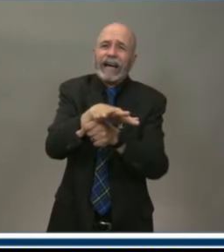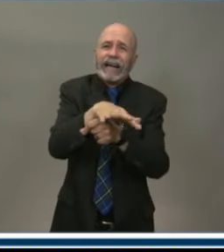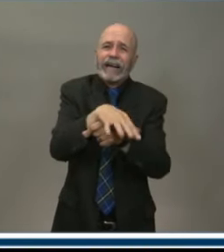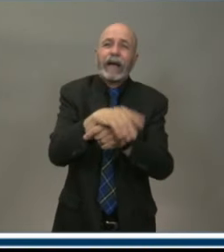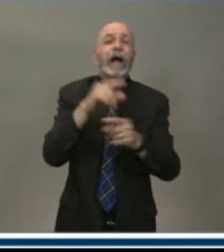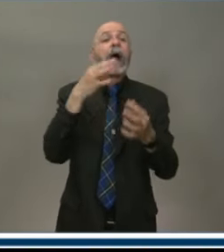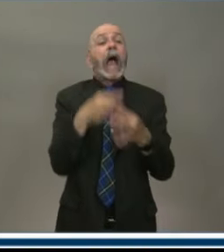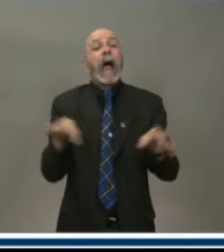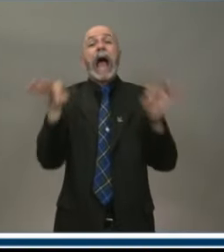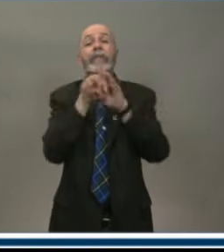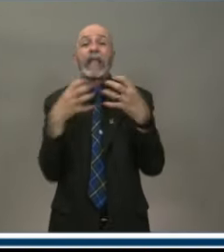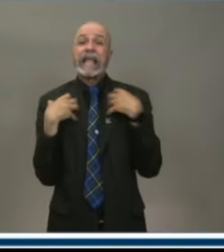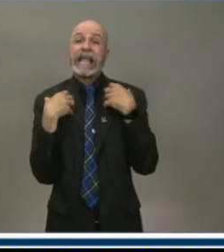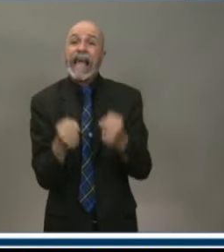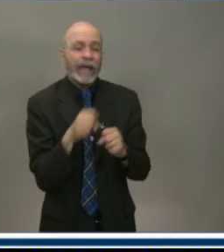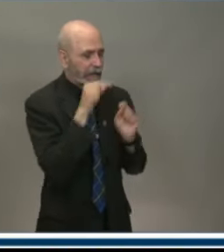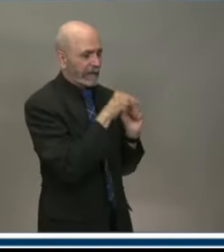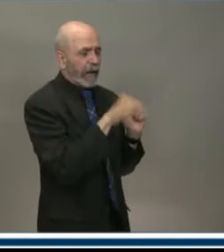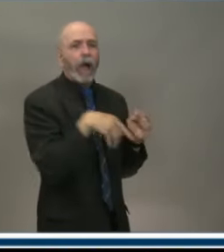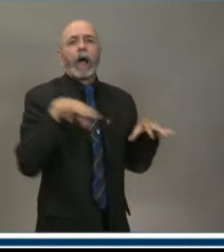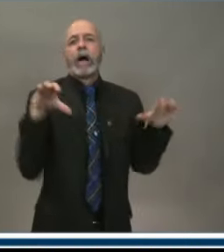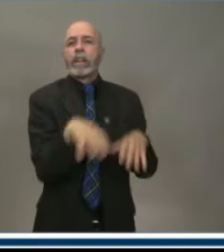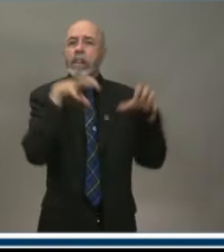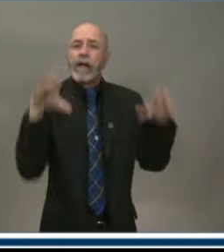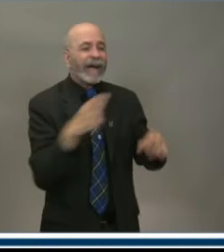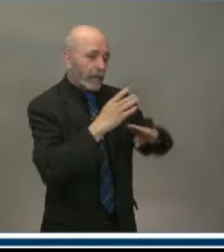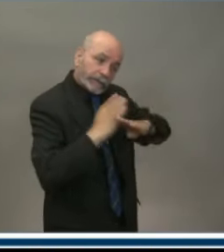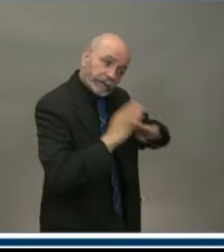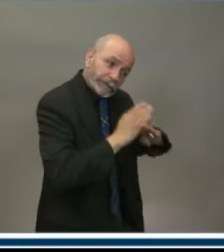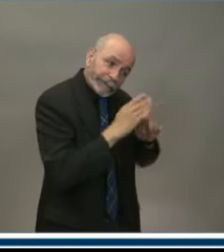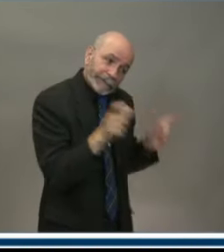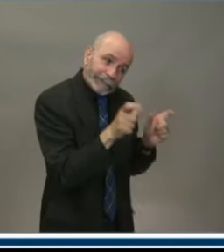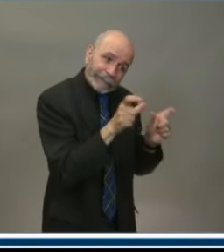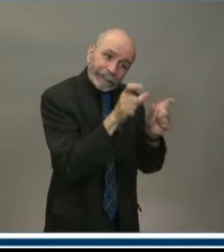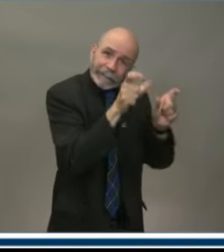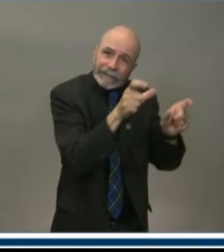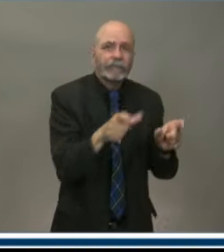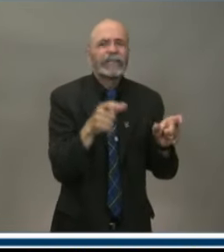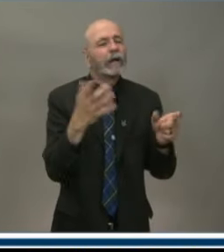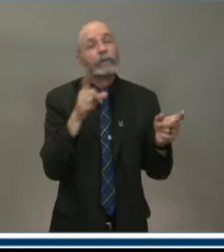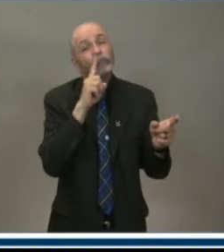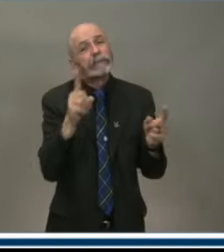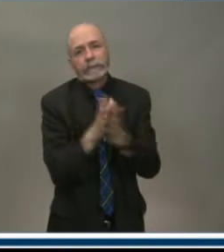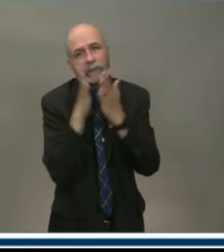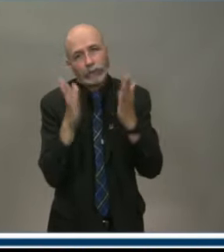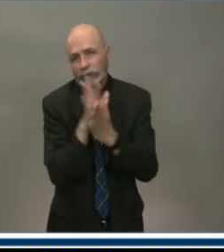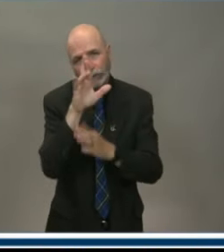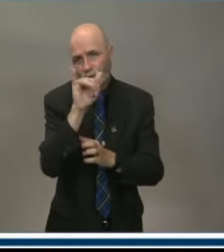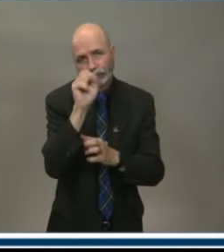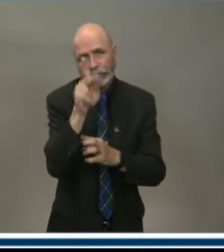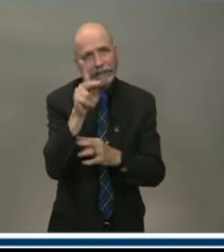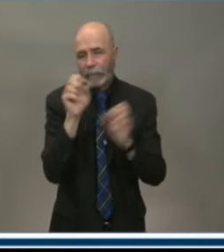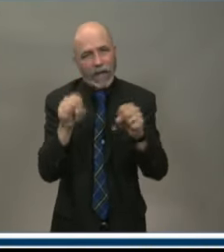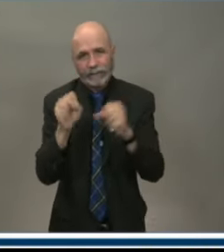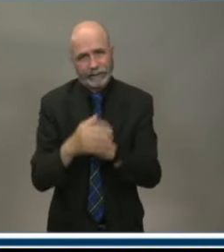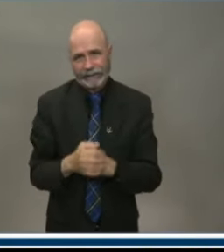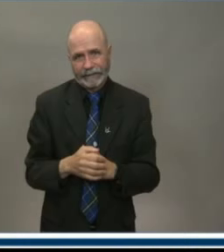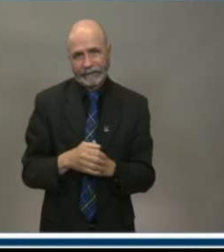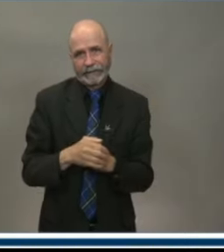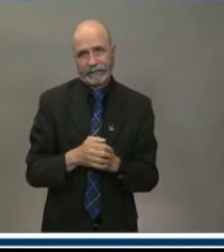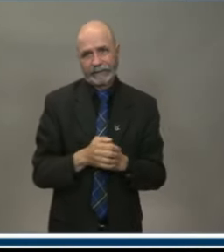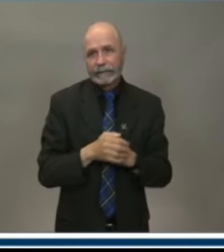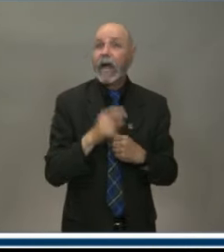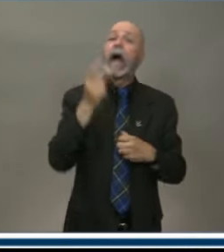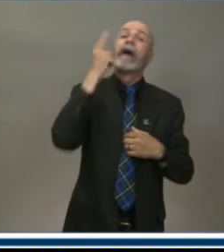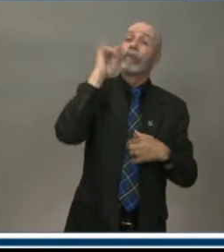they continue to put themselves at possible risk while they serve us. And we need to do this to preserve our healthcare system so it's